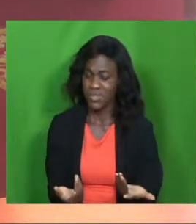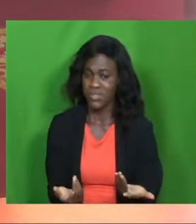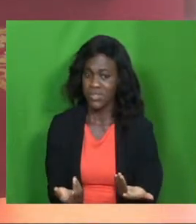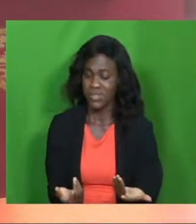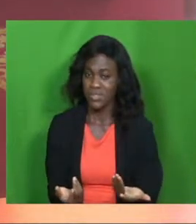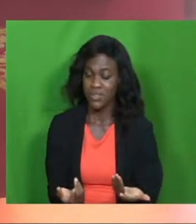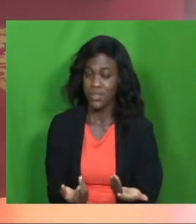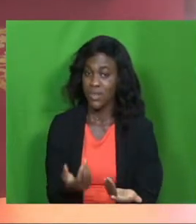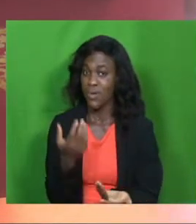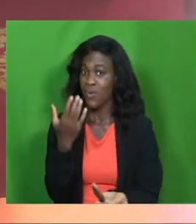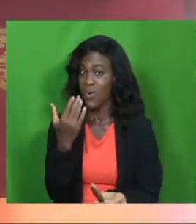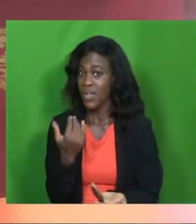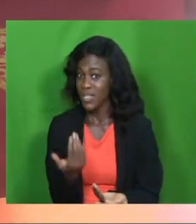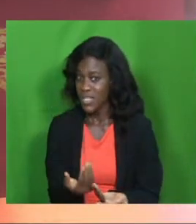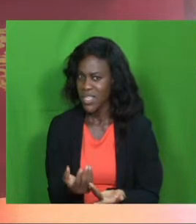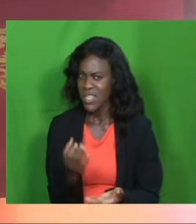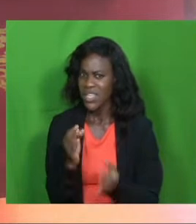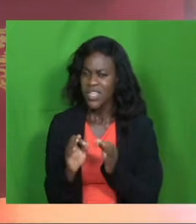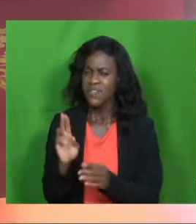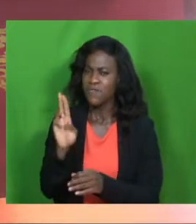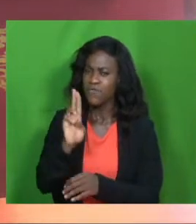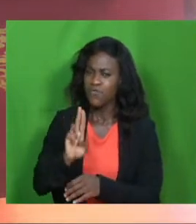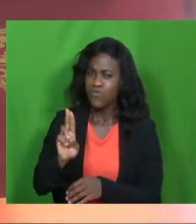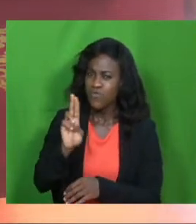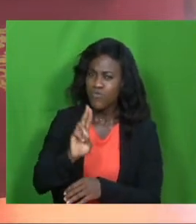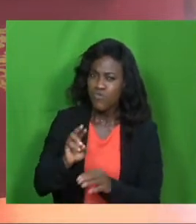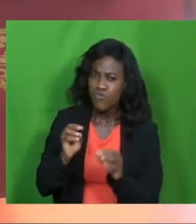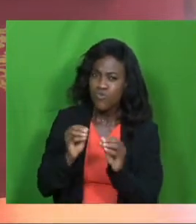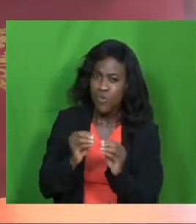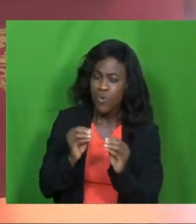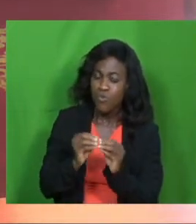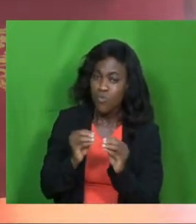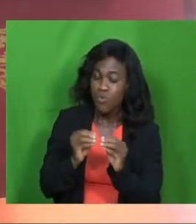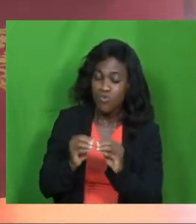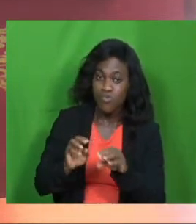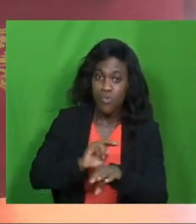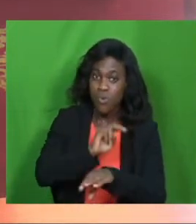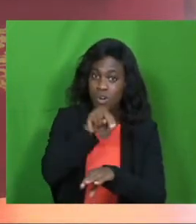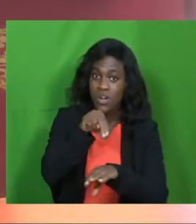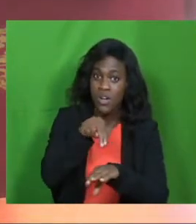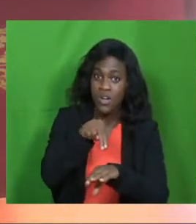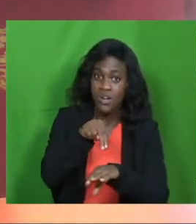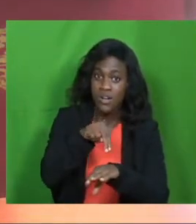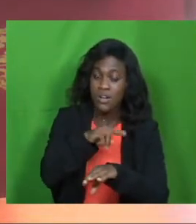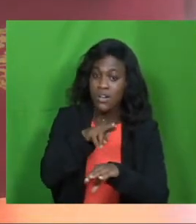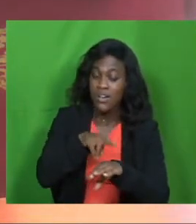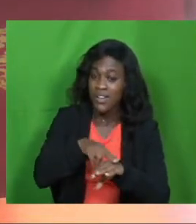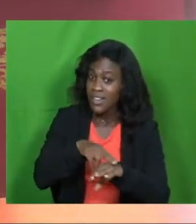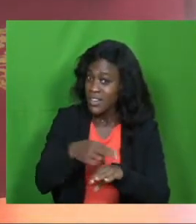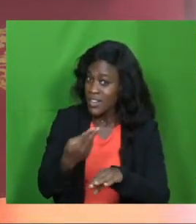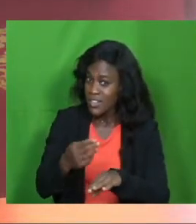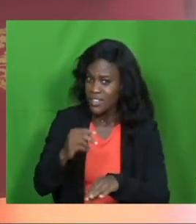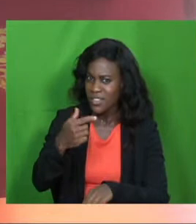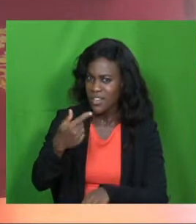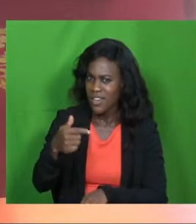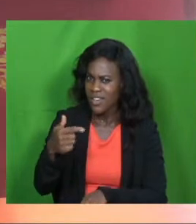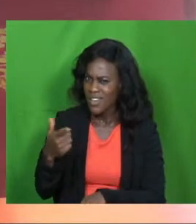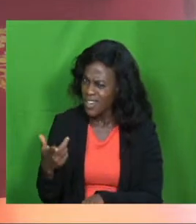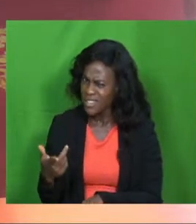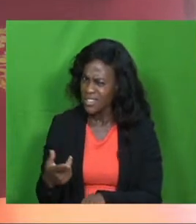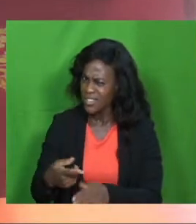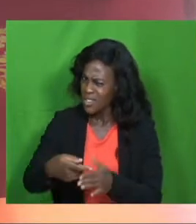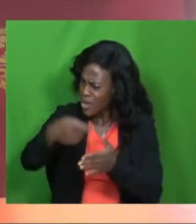there's a heavy usage in this natural grass, the cost and maintaining the natural grass becomes even